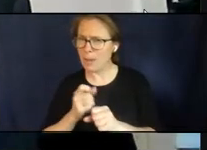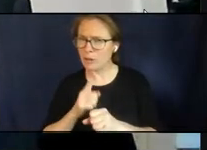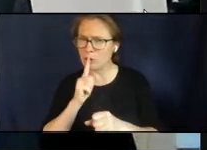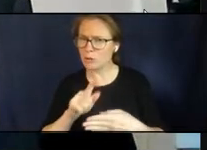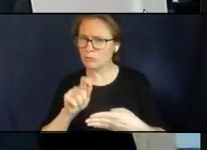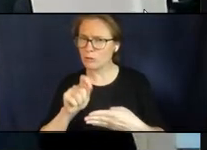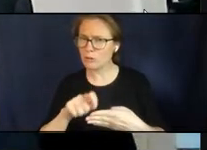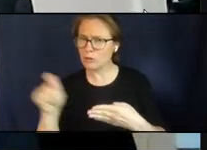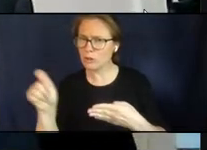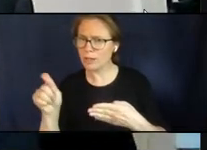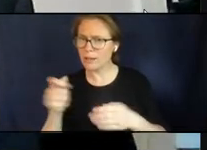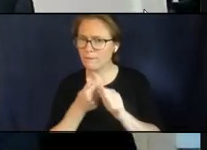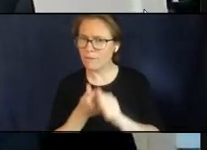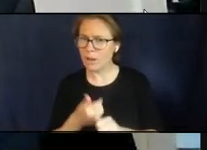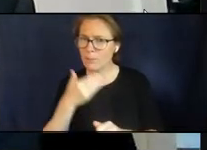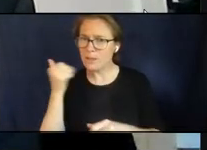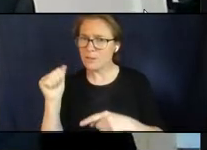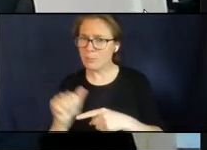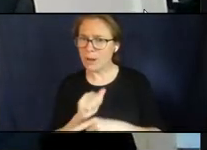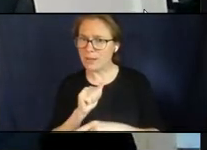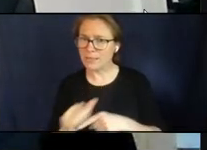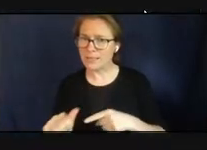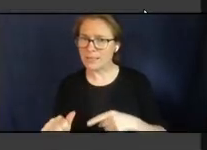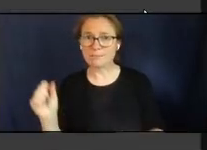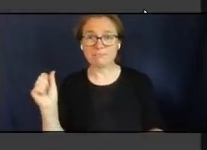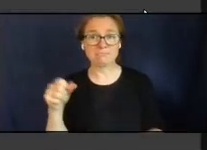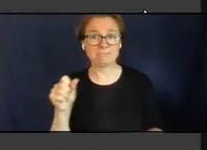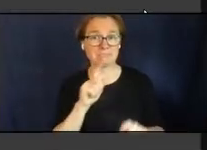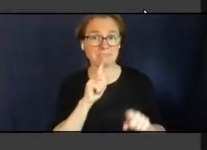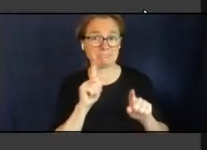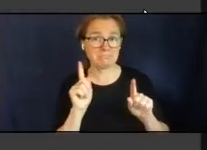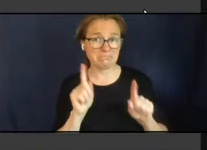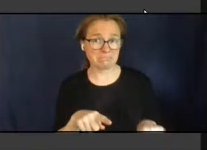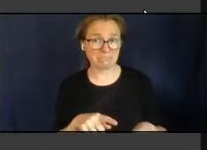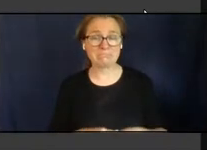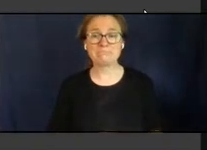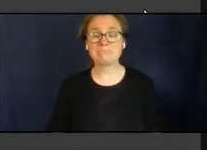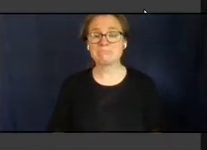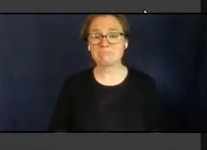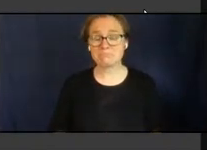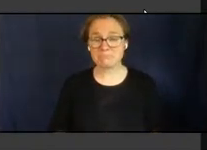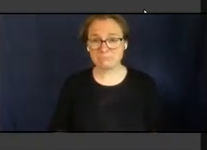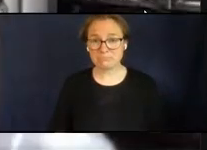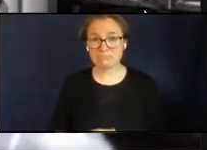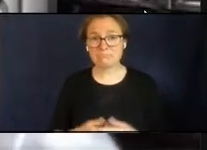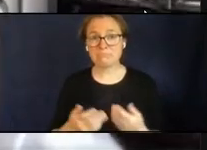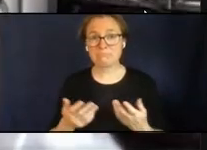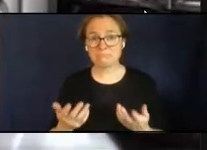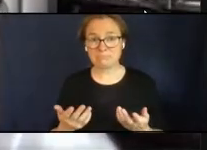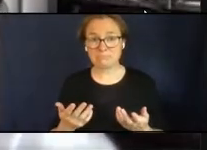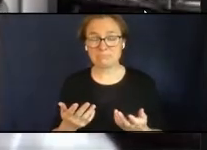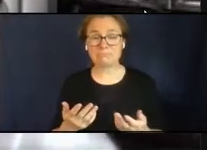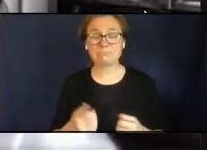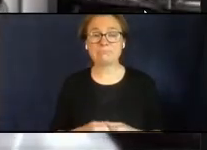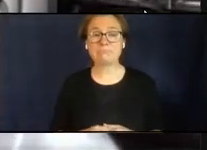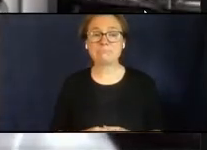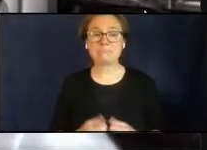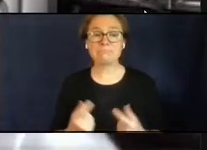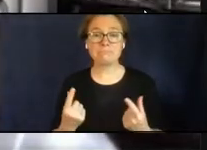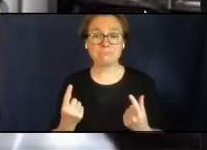Yeah, sure. So thank you for that question. So what we are doing are, for